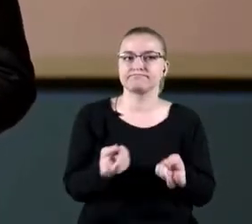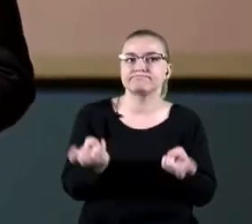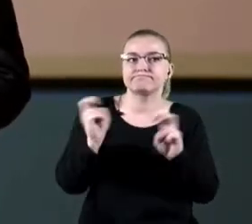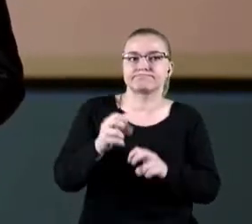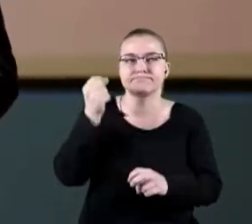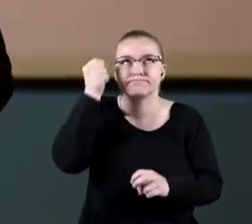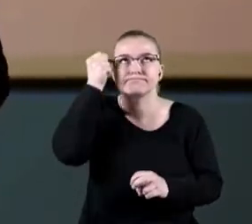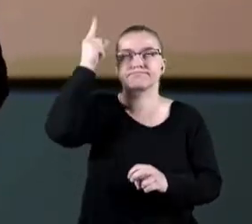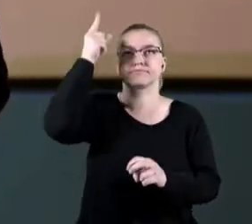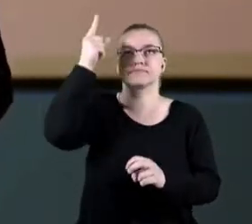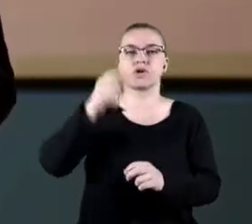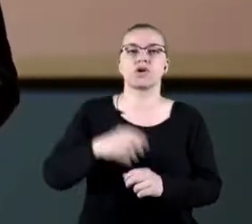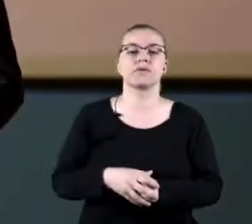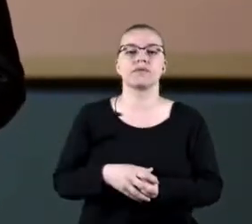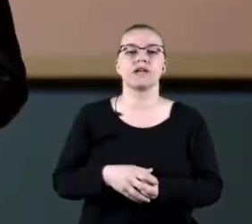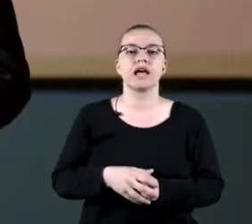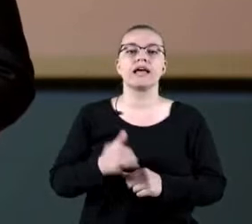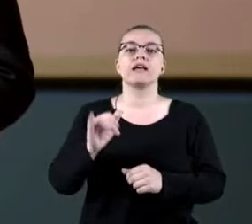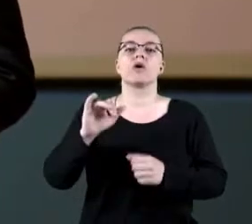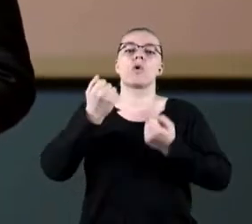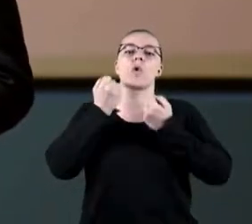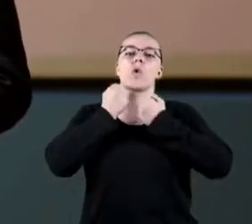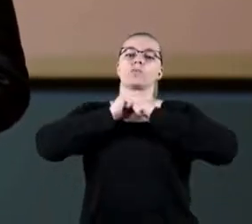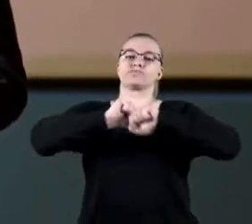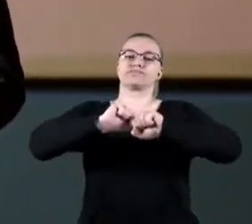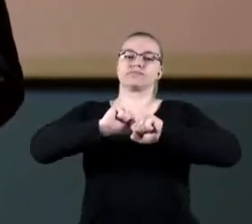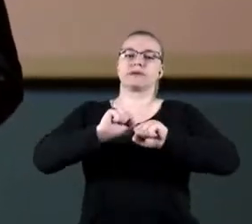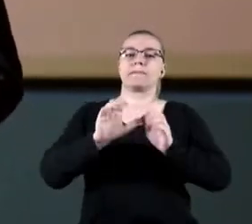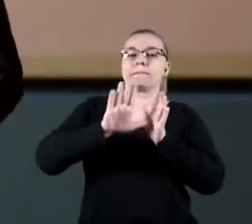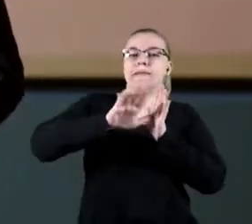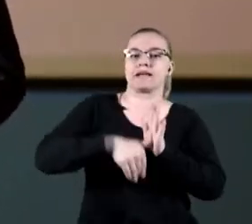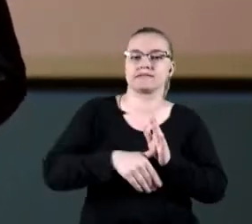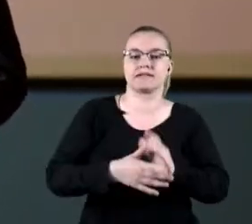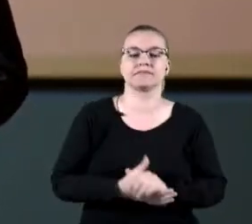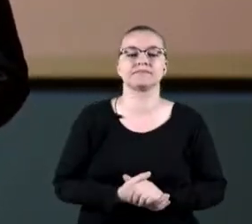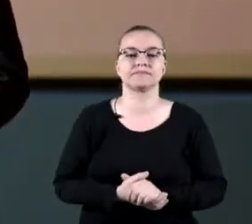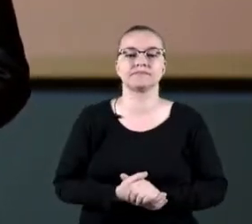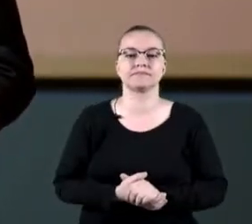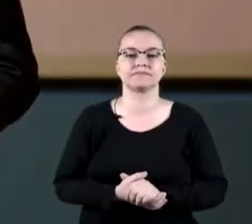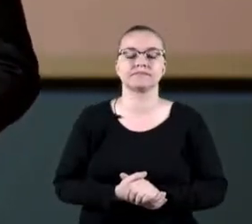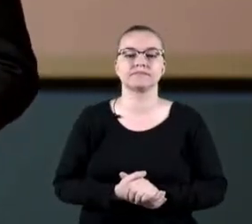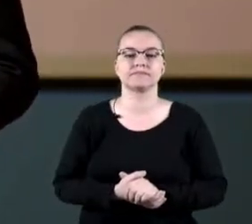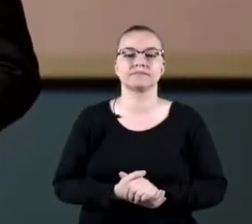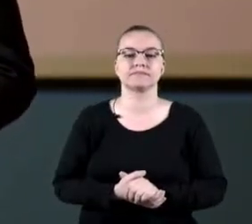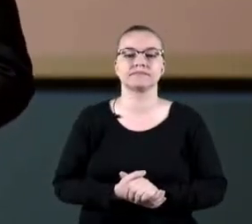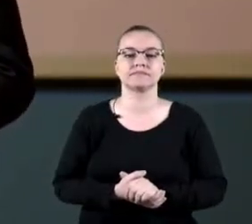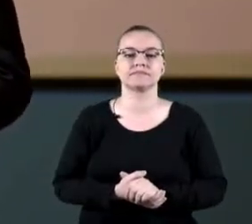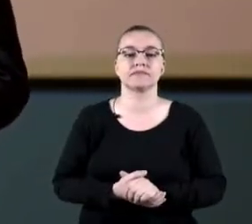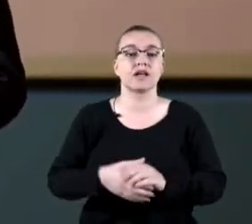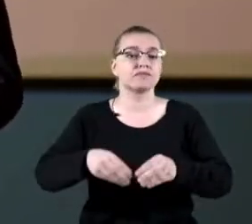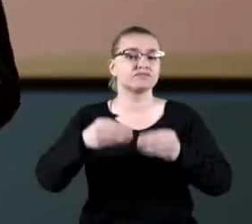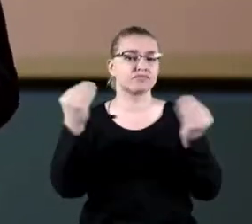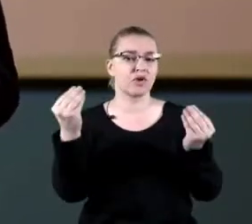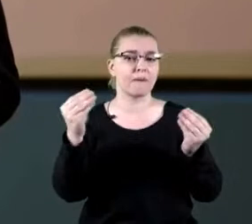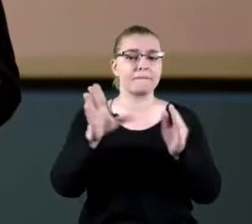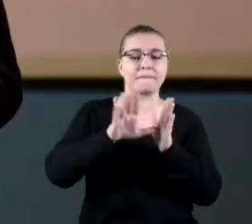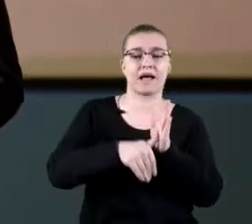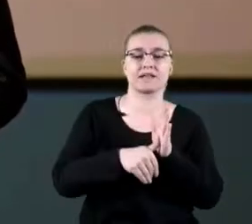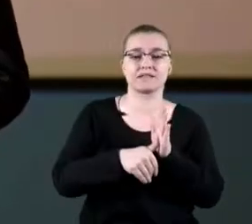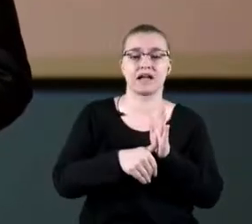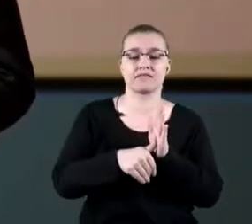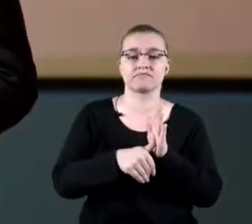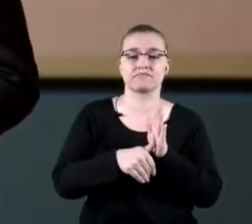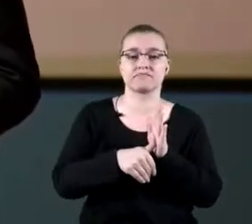is a concept of urban resilience, meaning this resilience of cities. And